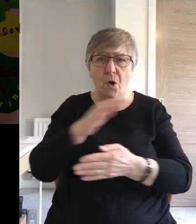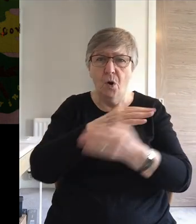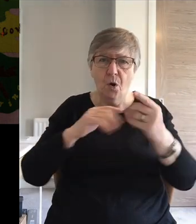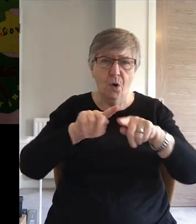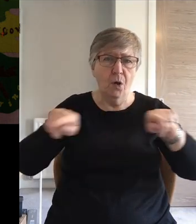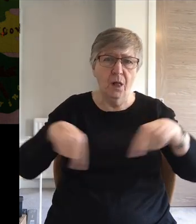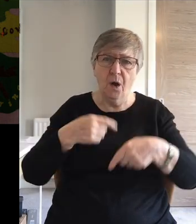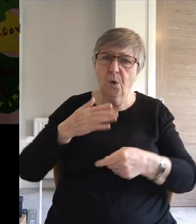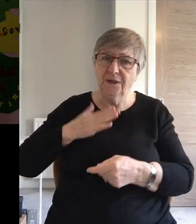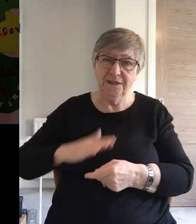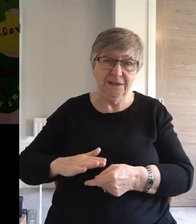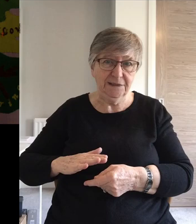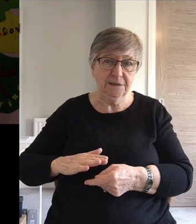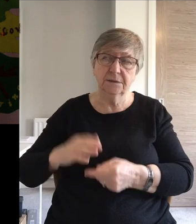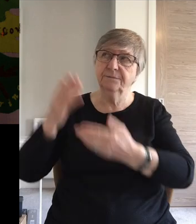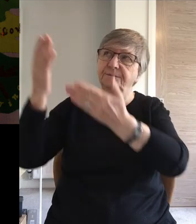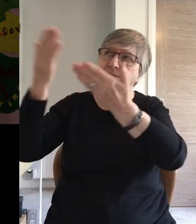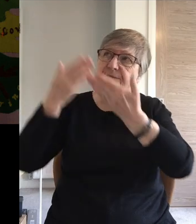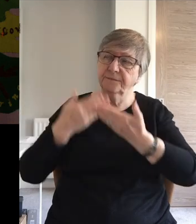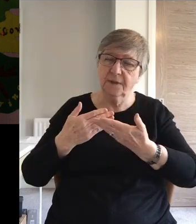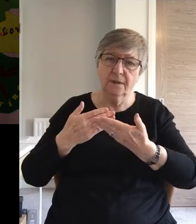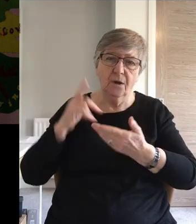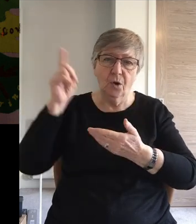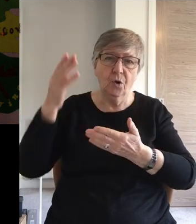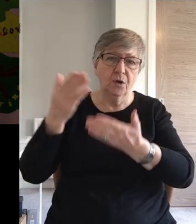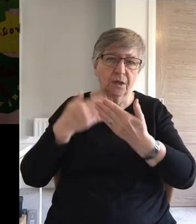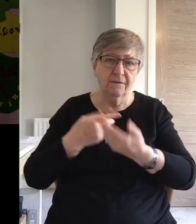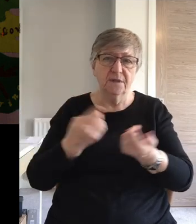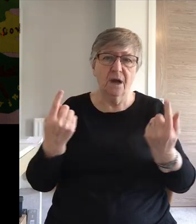and deepest needs met.